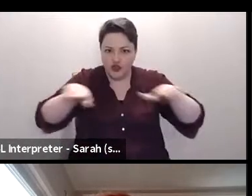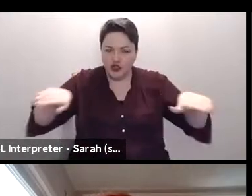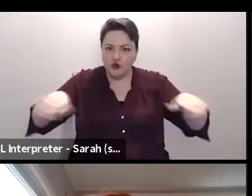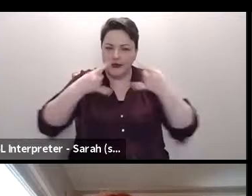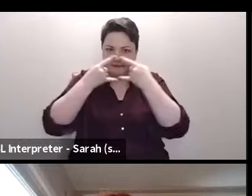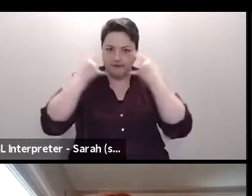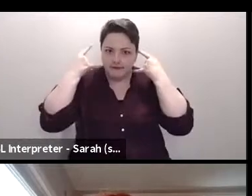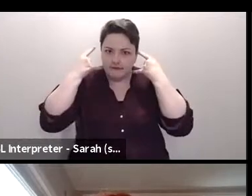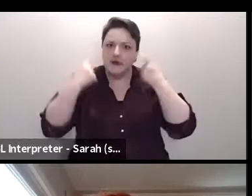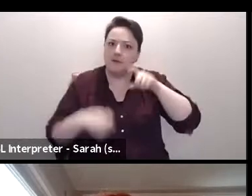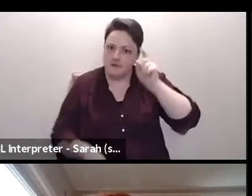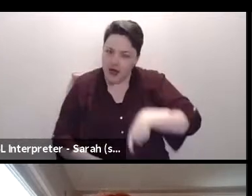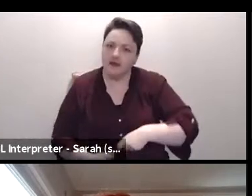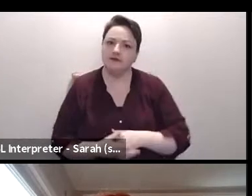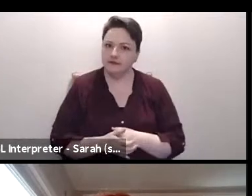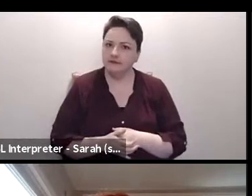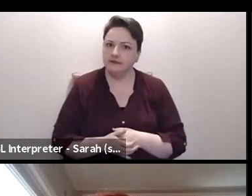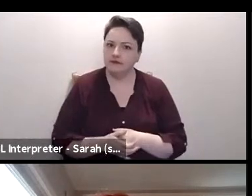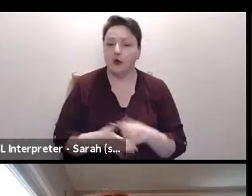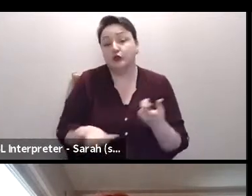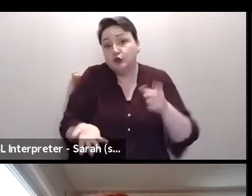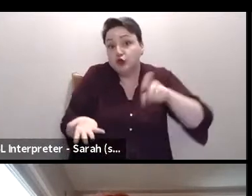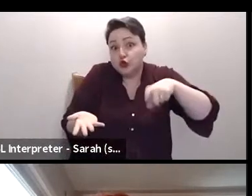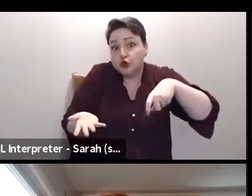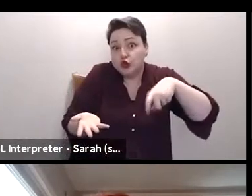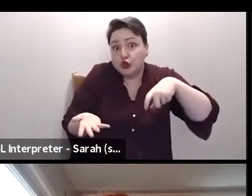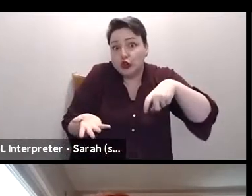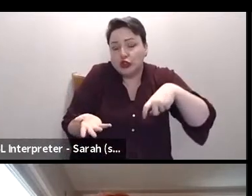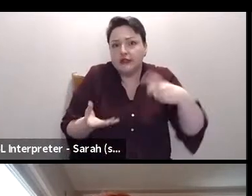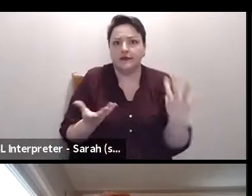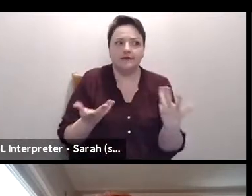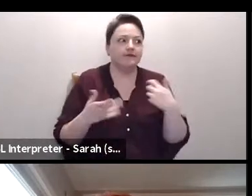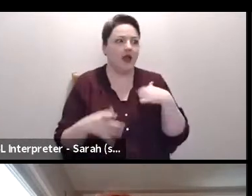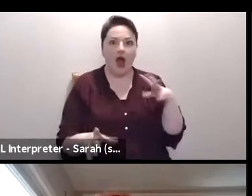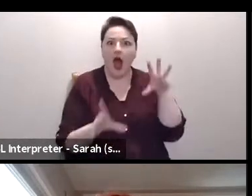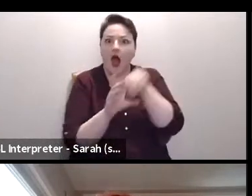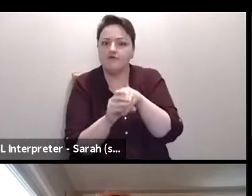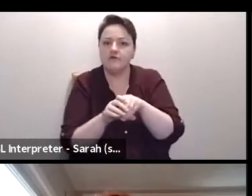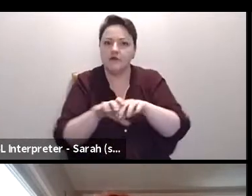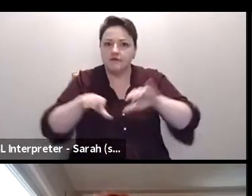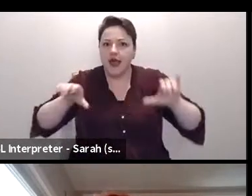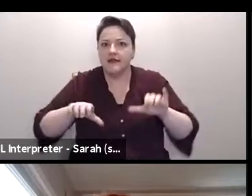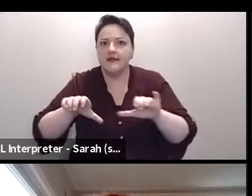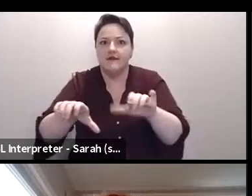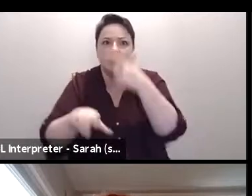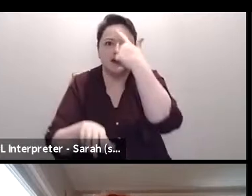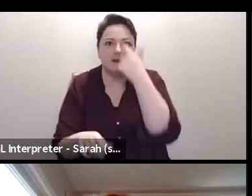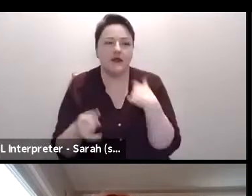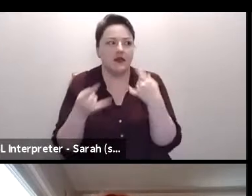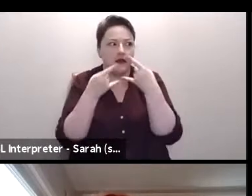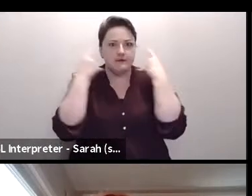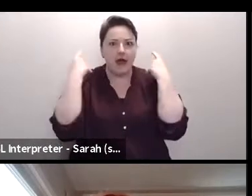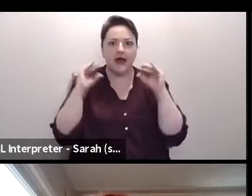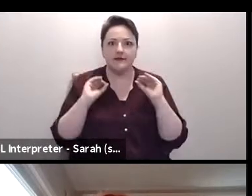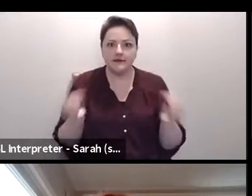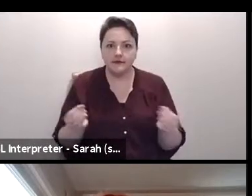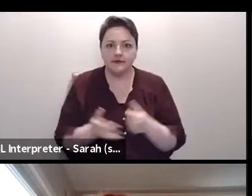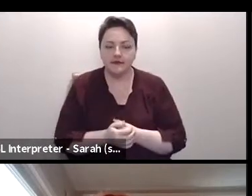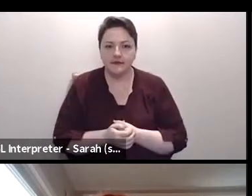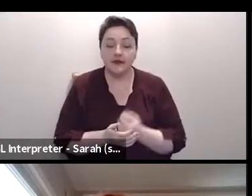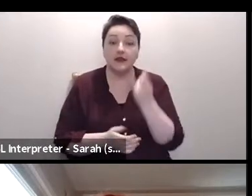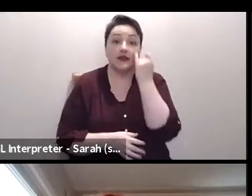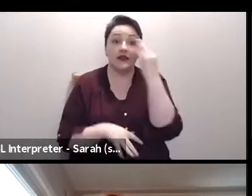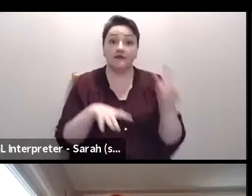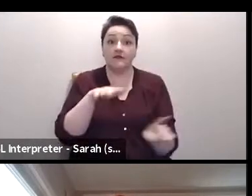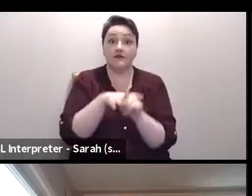be able to participate, who won't be able to participate in activities because they don't have a mask. So if they go to school, they don't